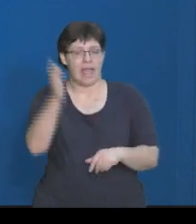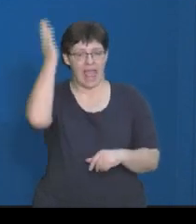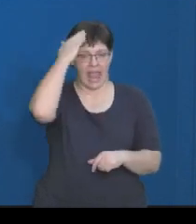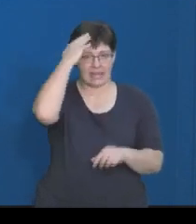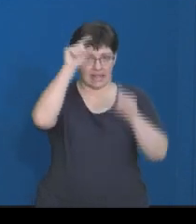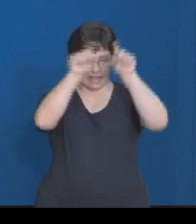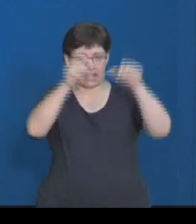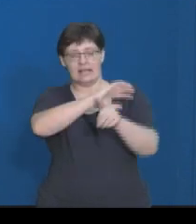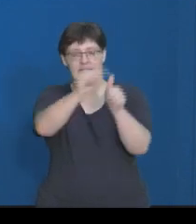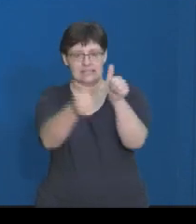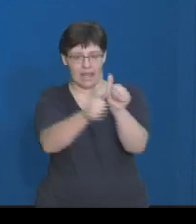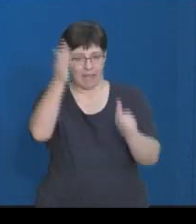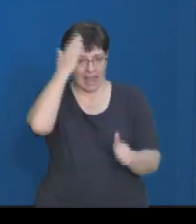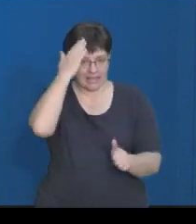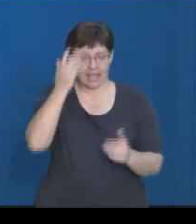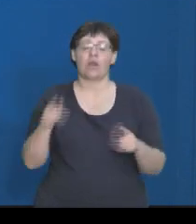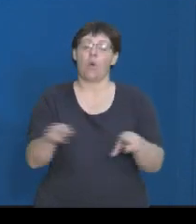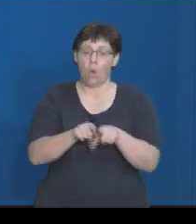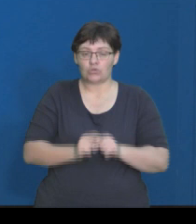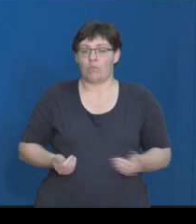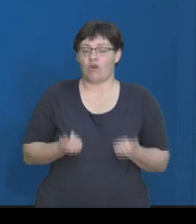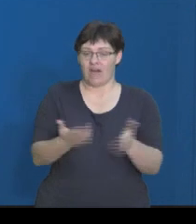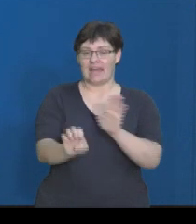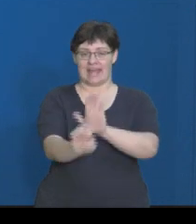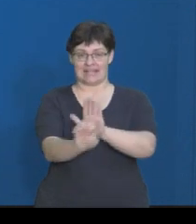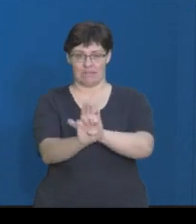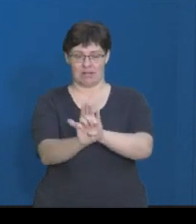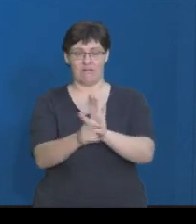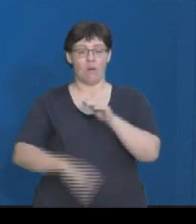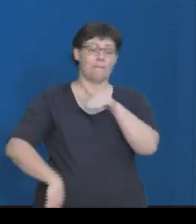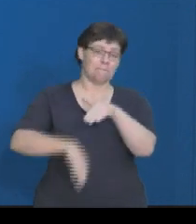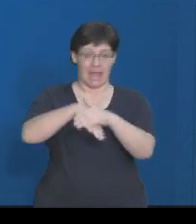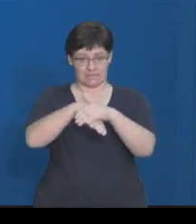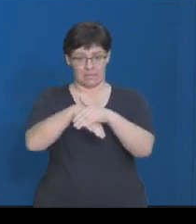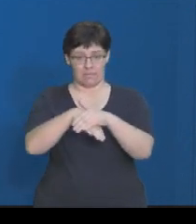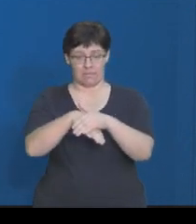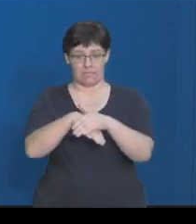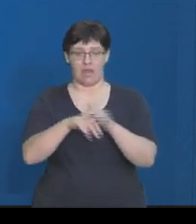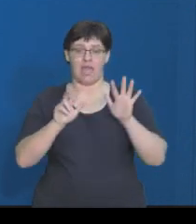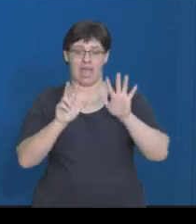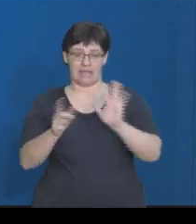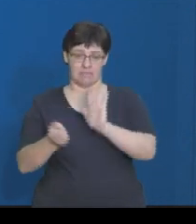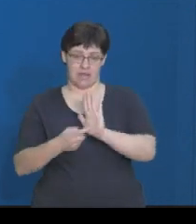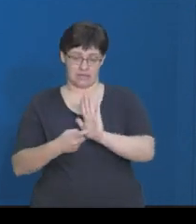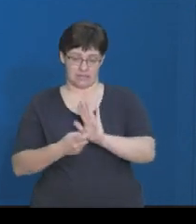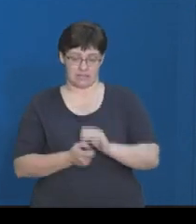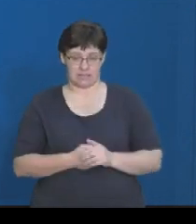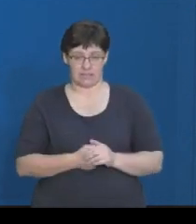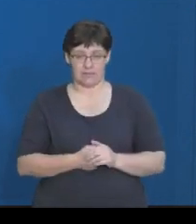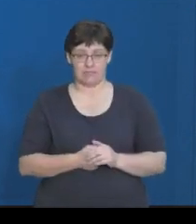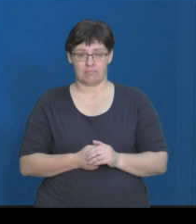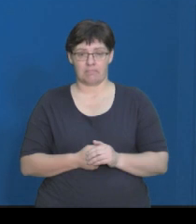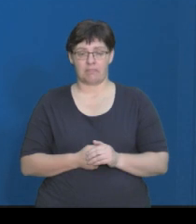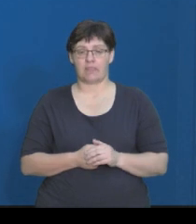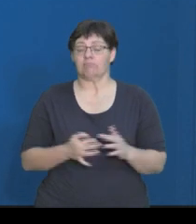headings, subheadings, and provide examples for a maximum of 8 marks there. Right,